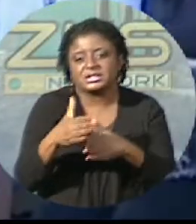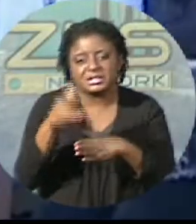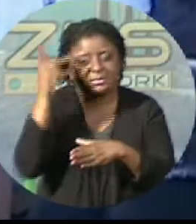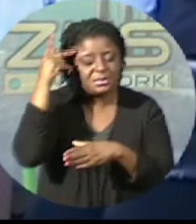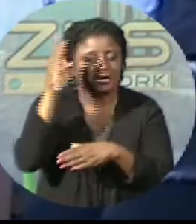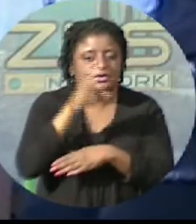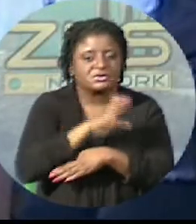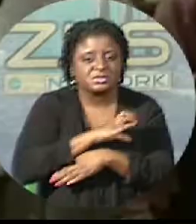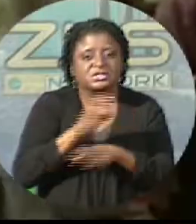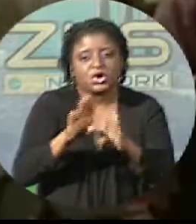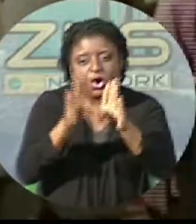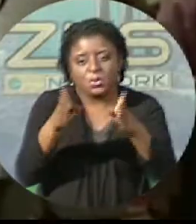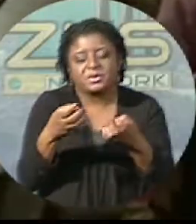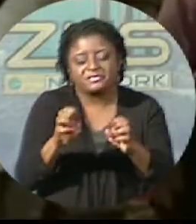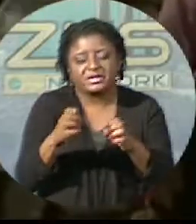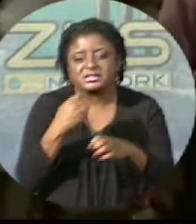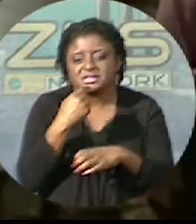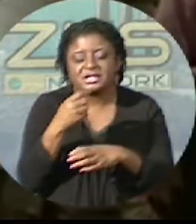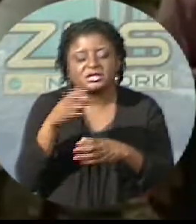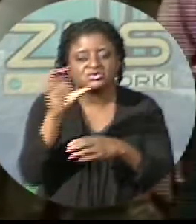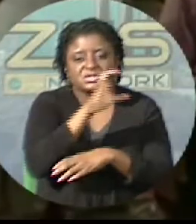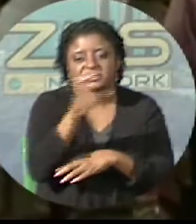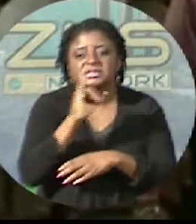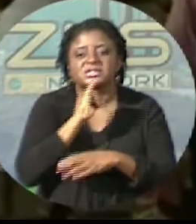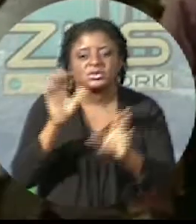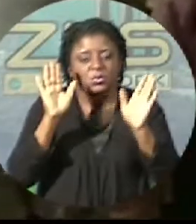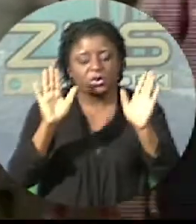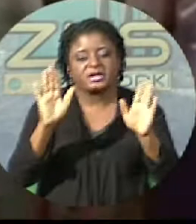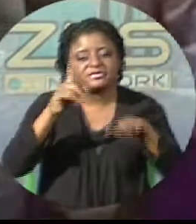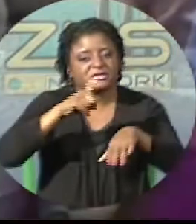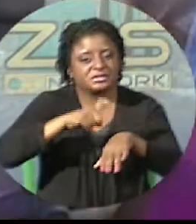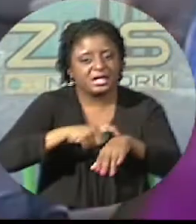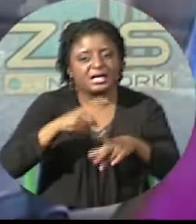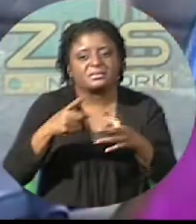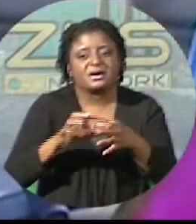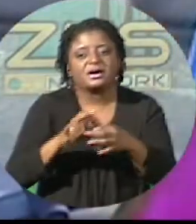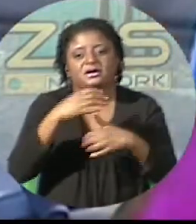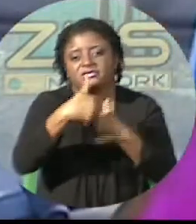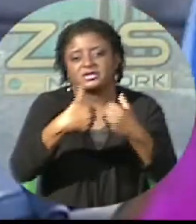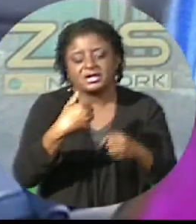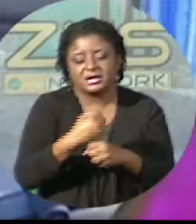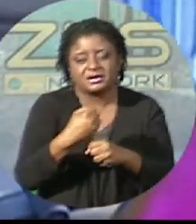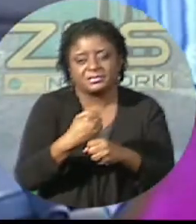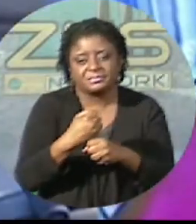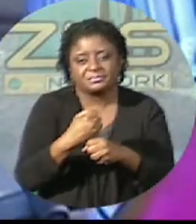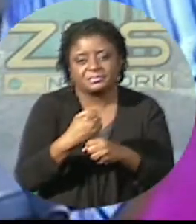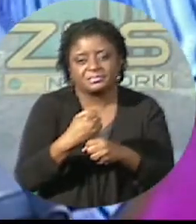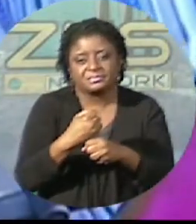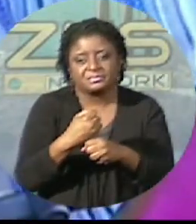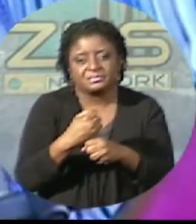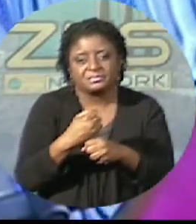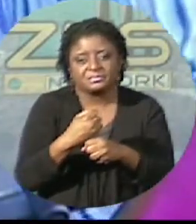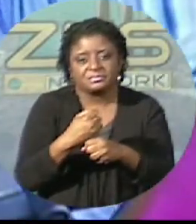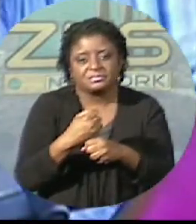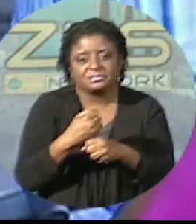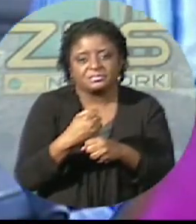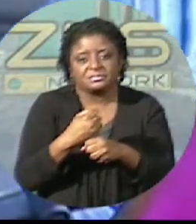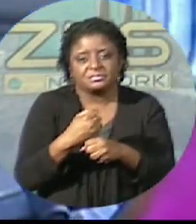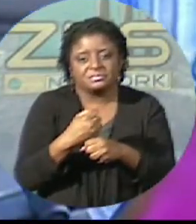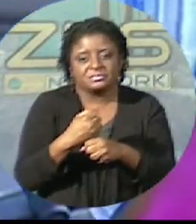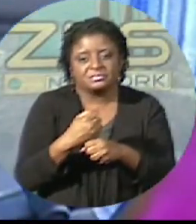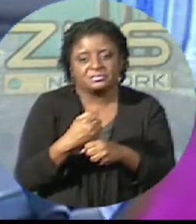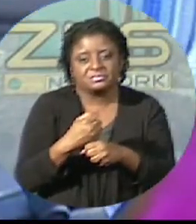event, noting that Christmas is a wonderful time of the year. Because we stop to